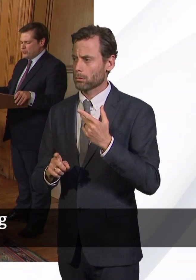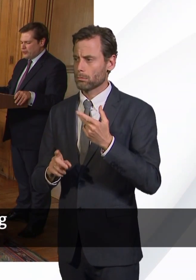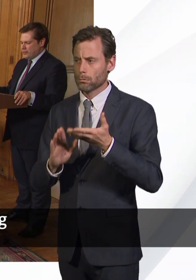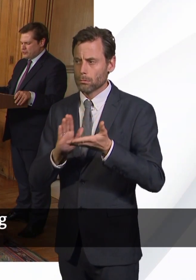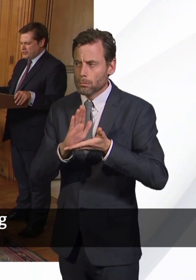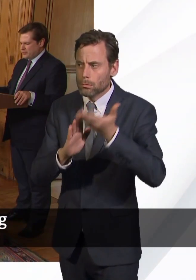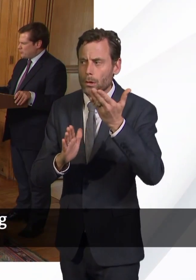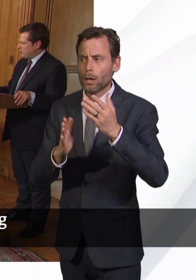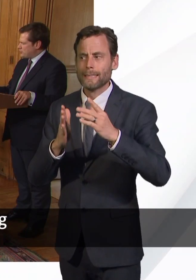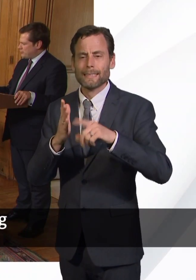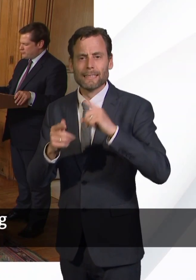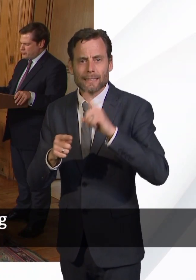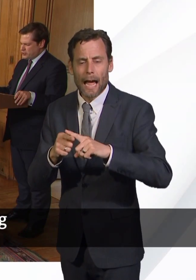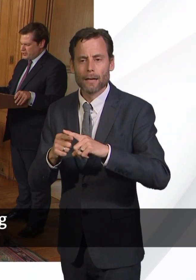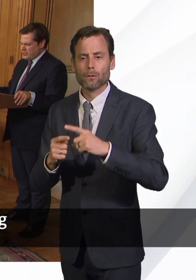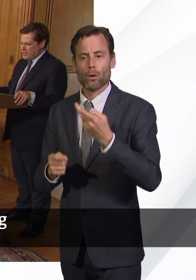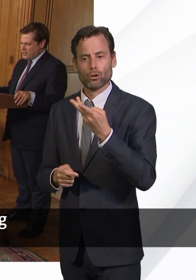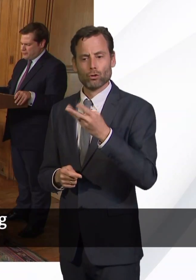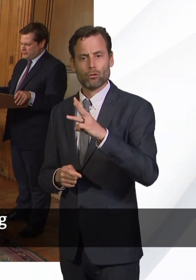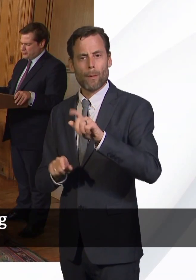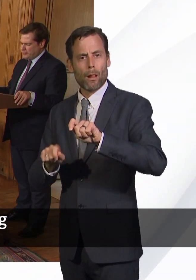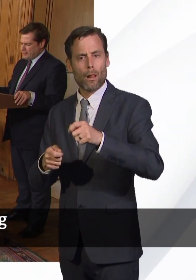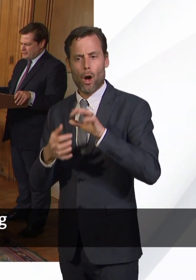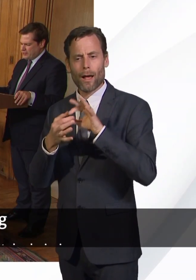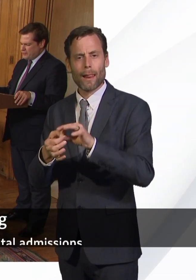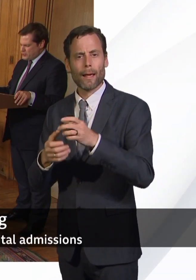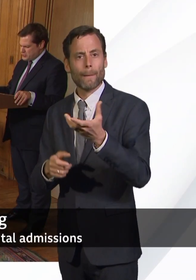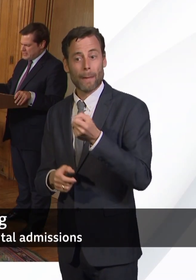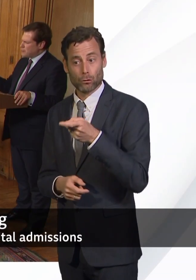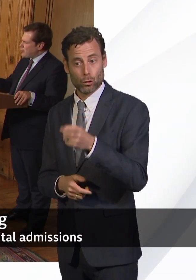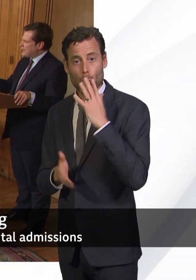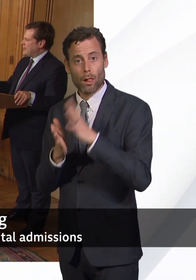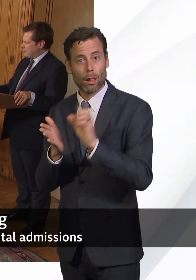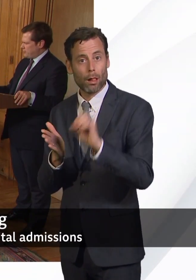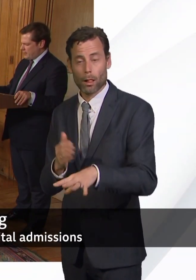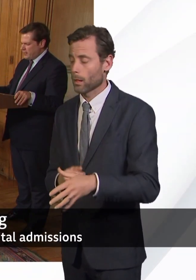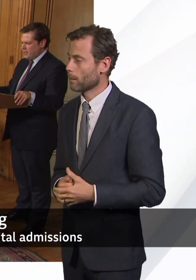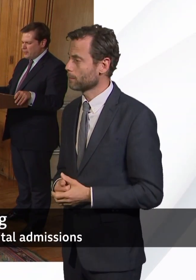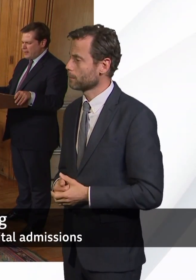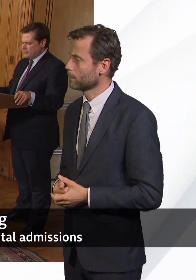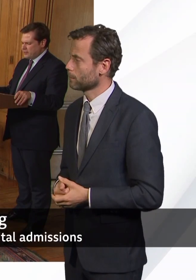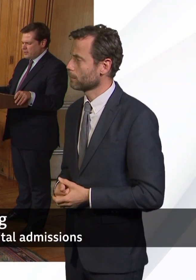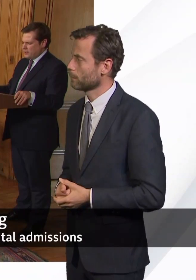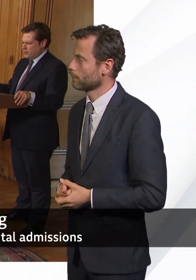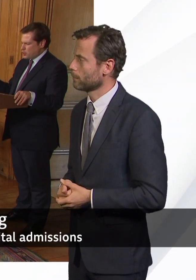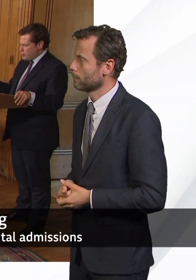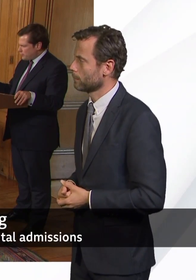he will no doubt return some of those questions in future fiscal events if he wishes. But he was very clear yesterday